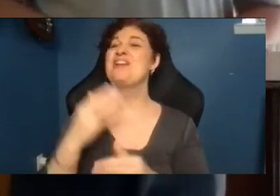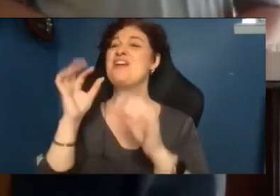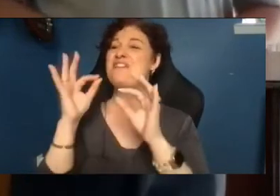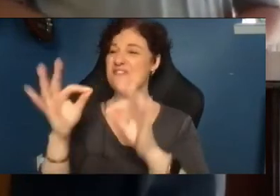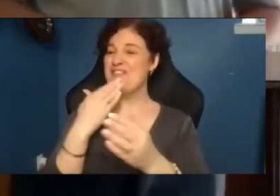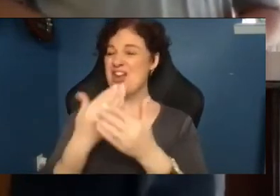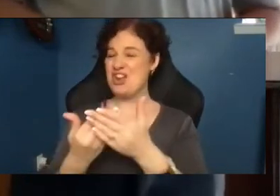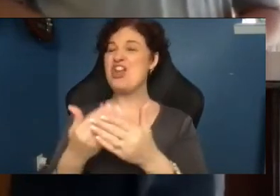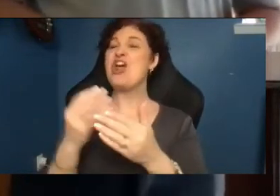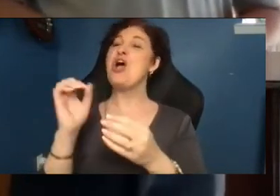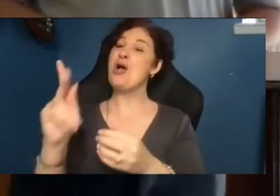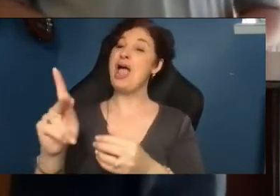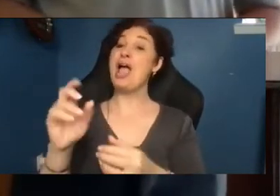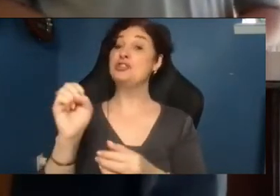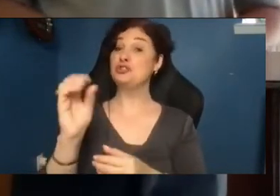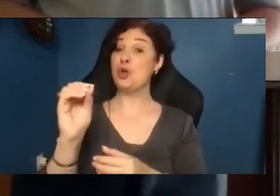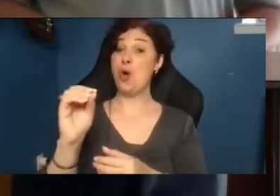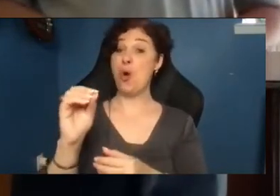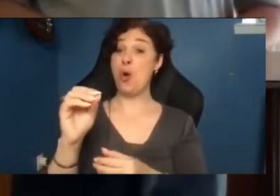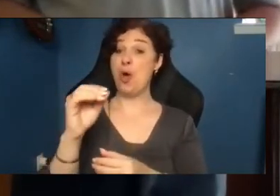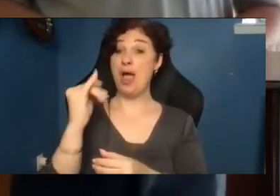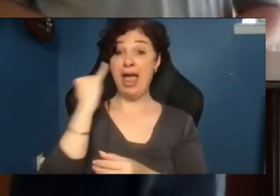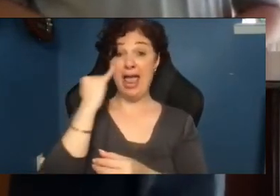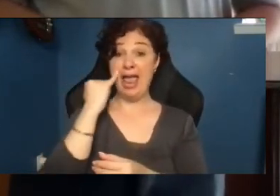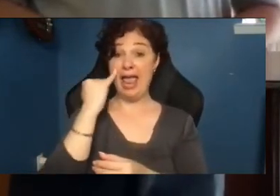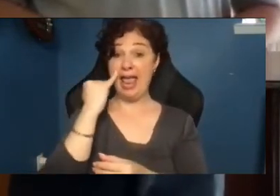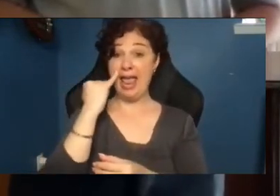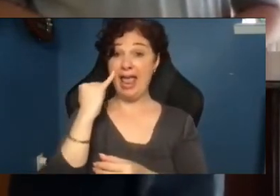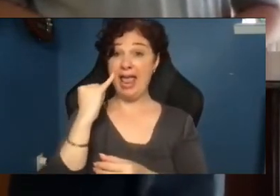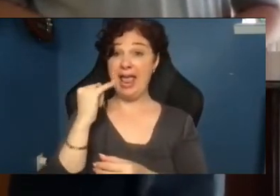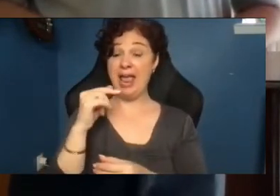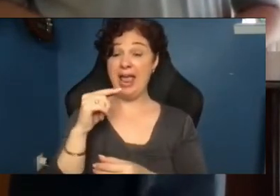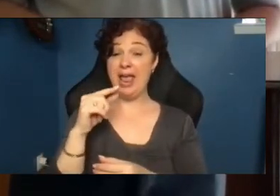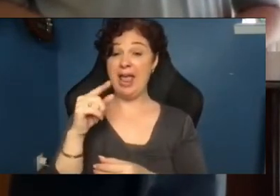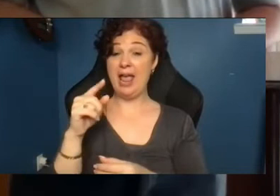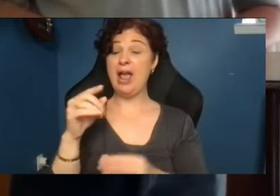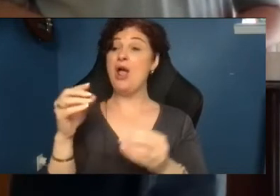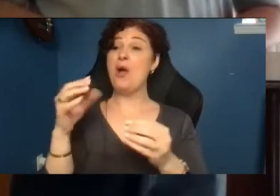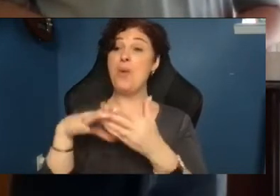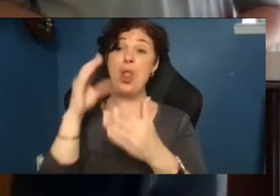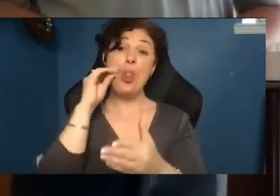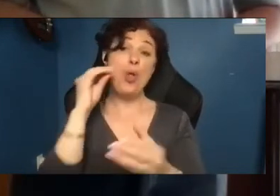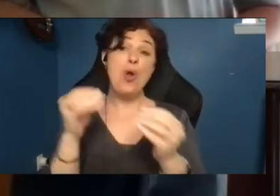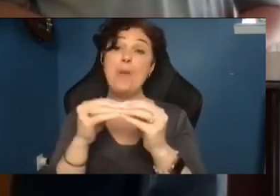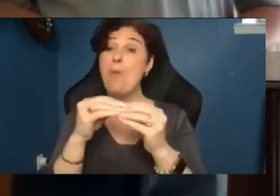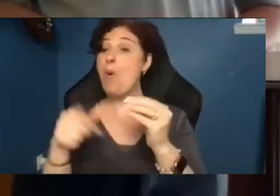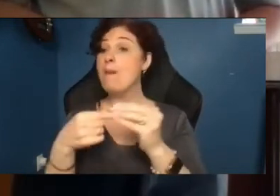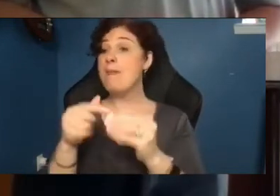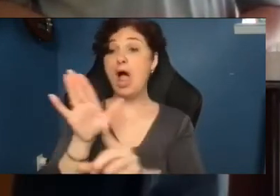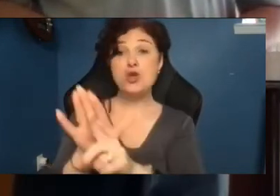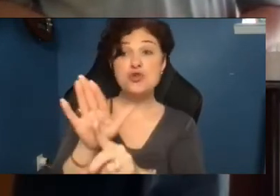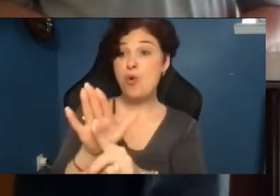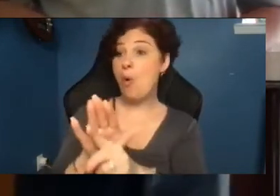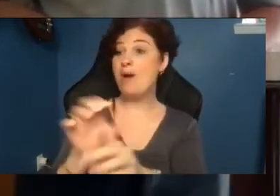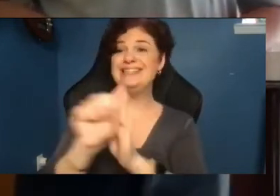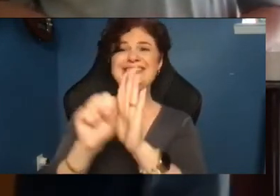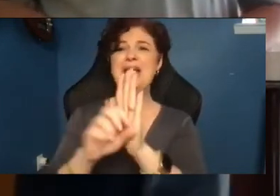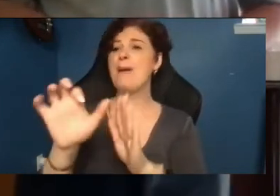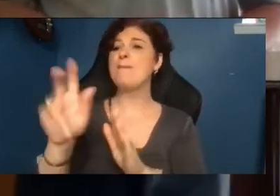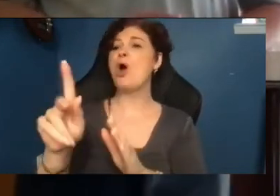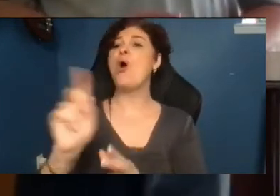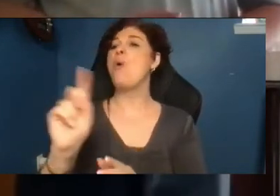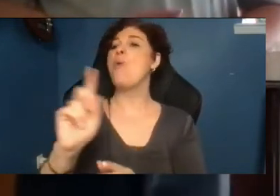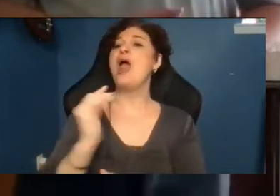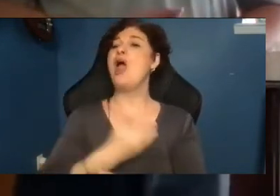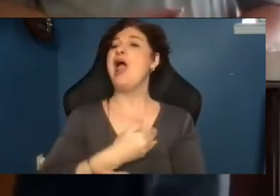good. Okay, so if we wanted to learn more about your state park, where